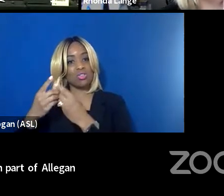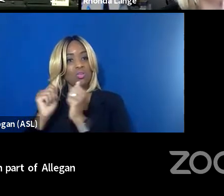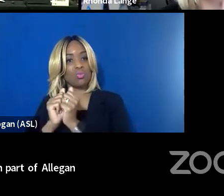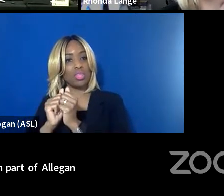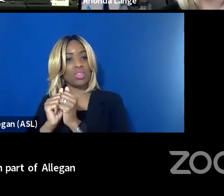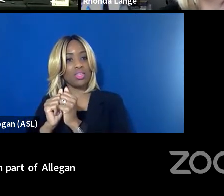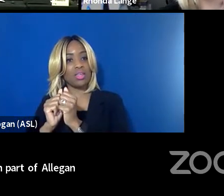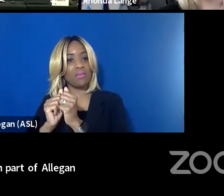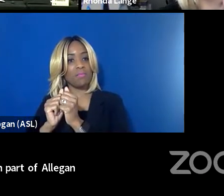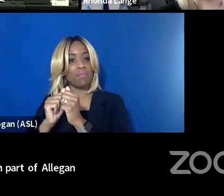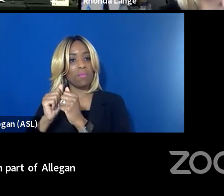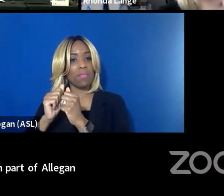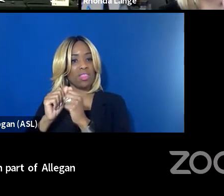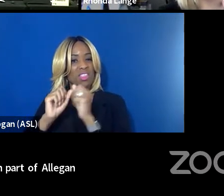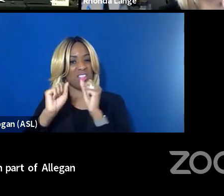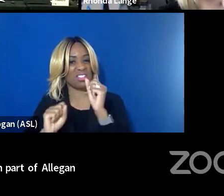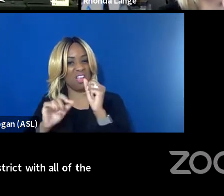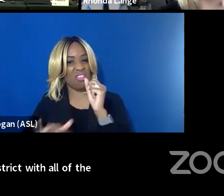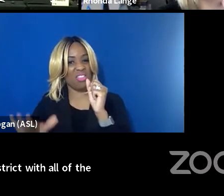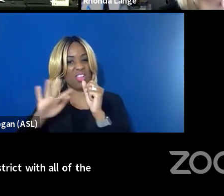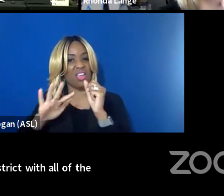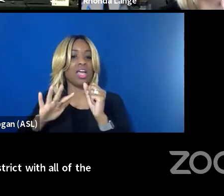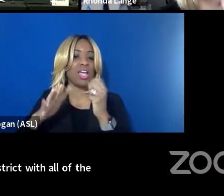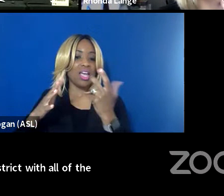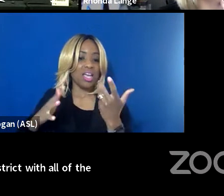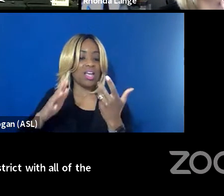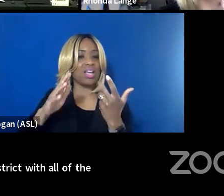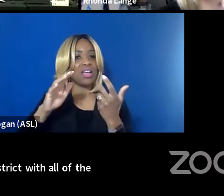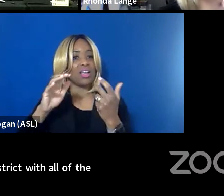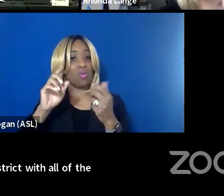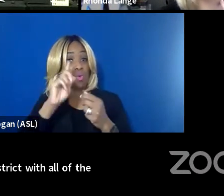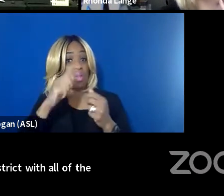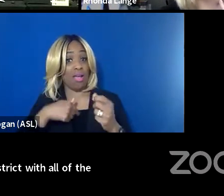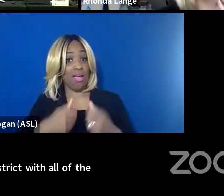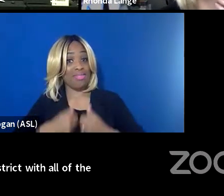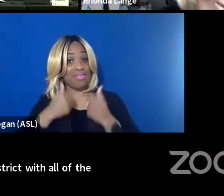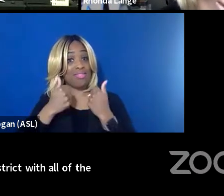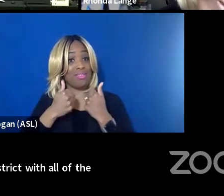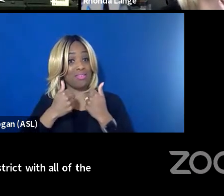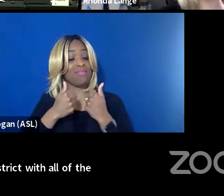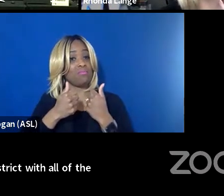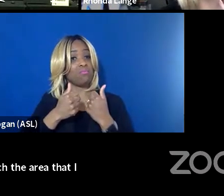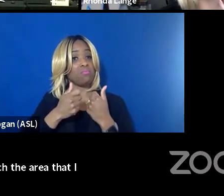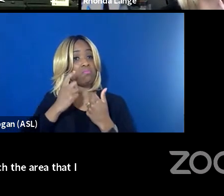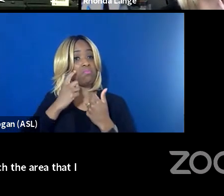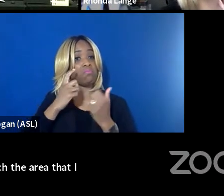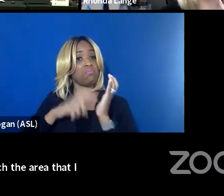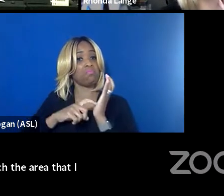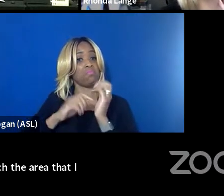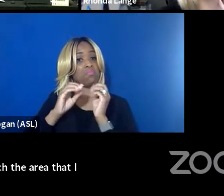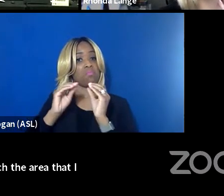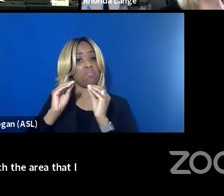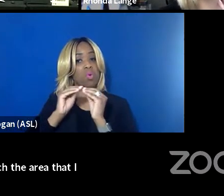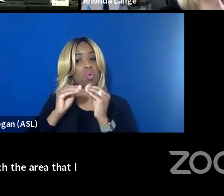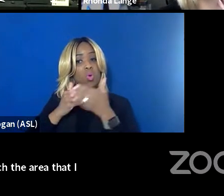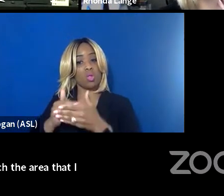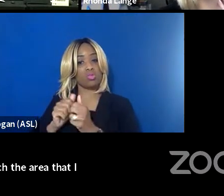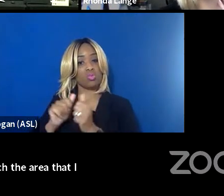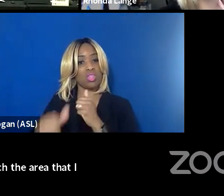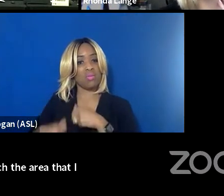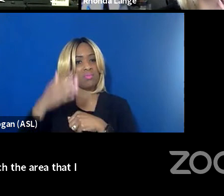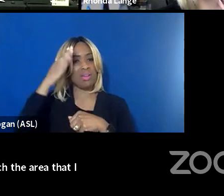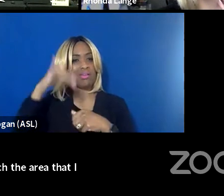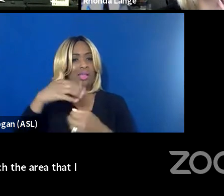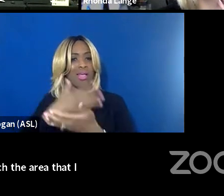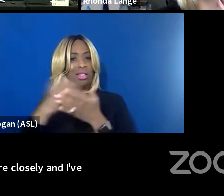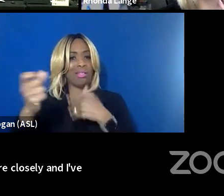the neighbors to the south, which the area that I live in does identify with more closely. And I've used up my time talking